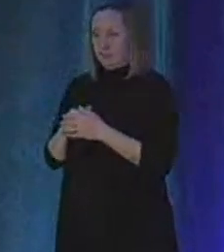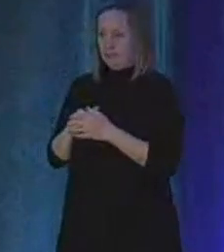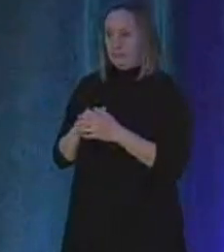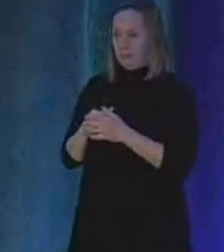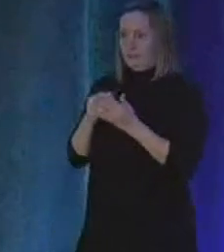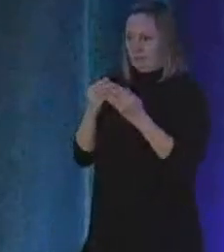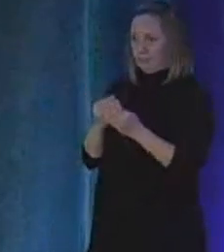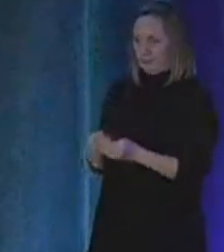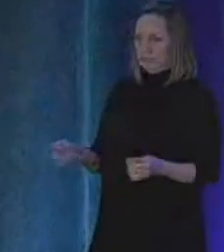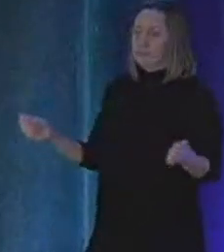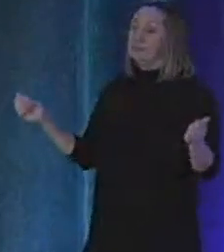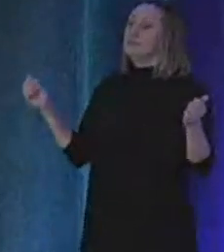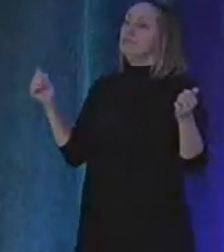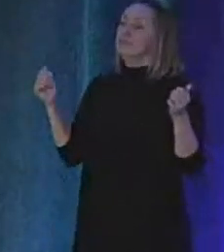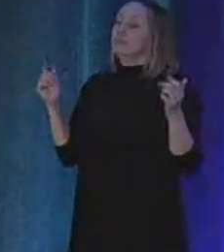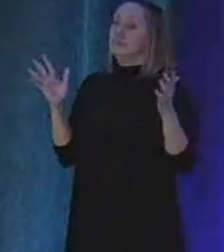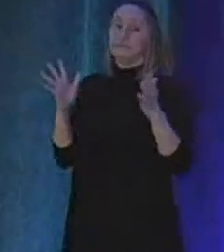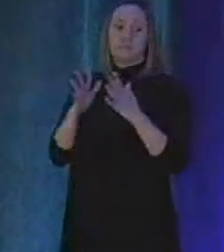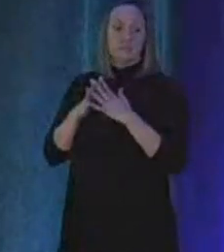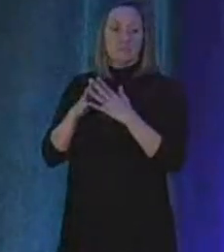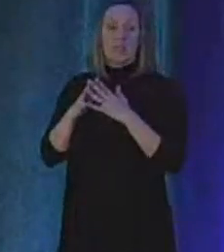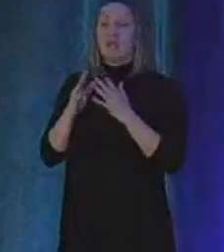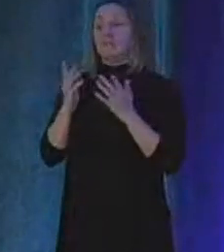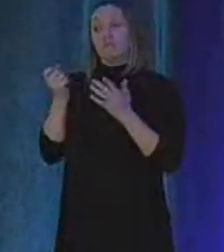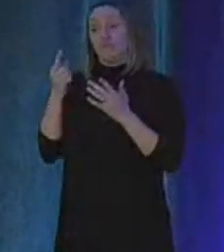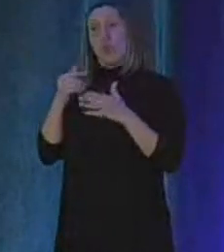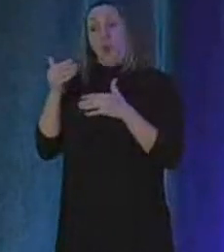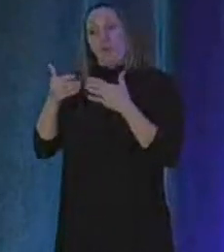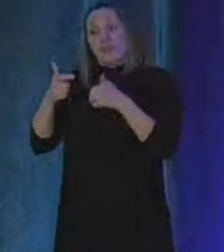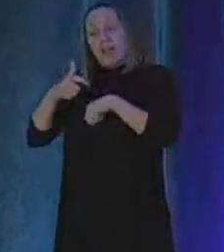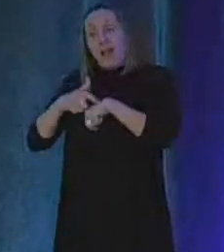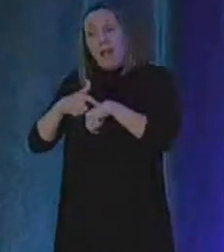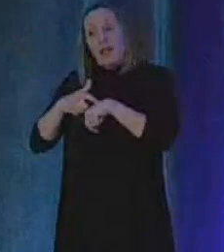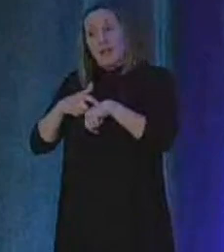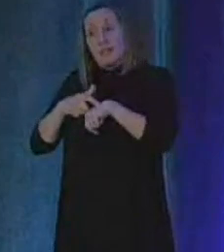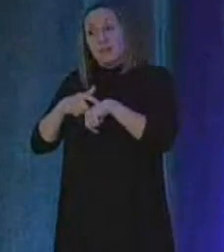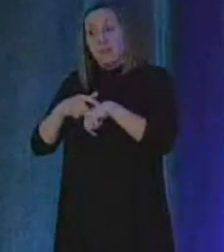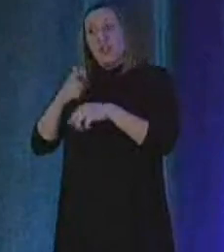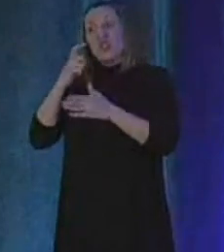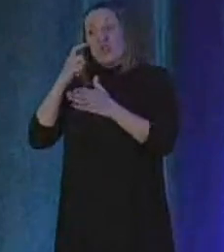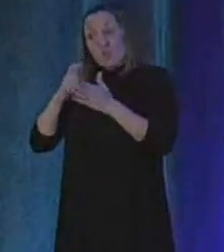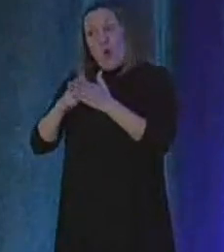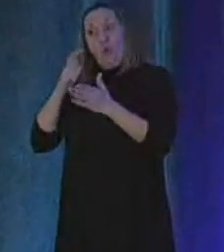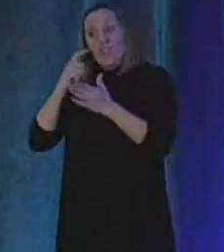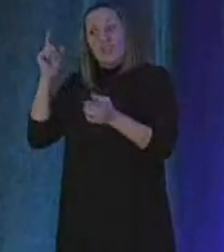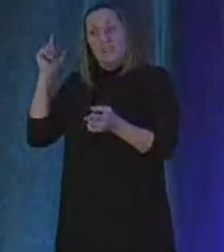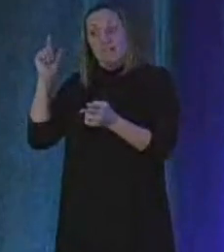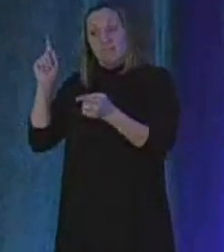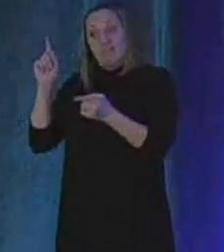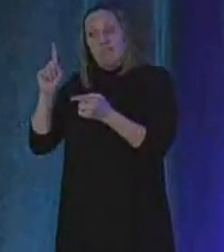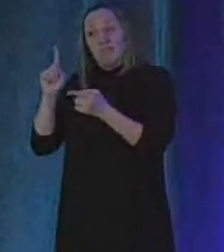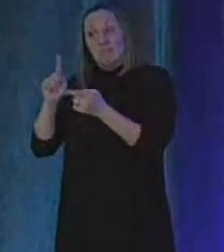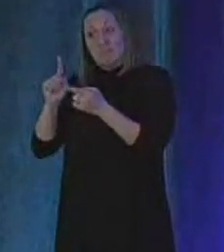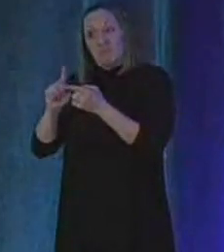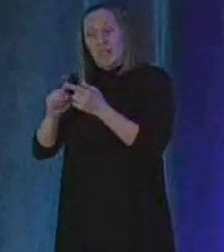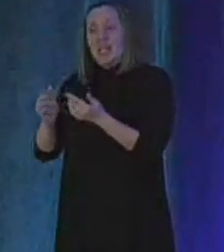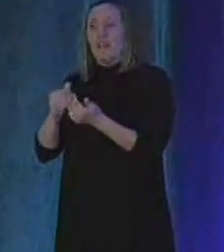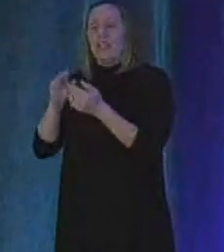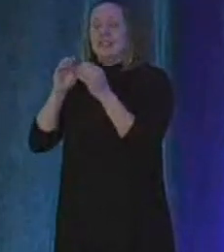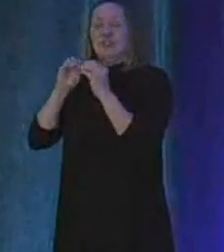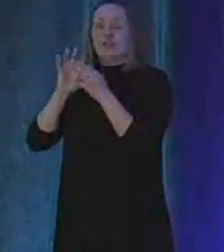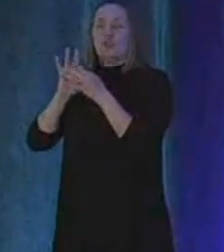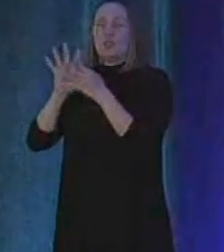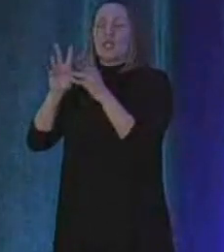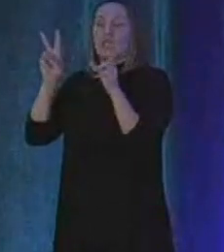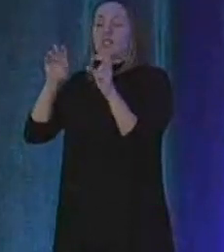it. But over time, you'll have fewer and fewer clouds going across your mind. It'll be easier to release those clouds